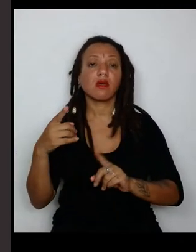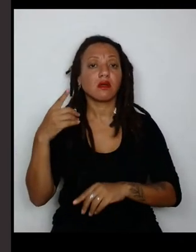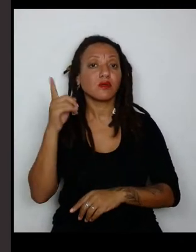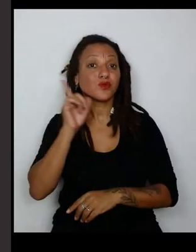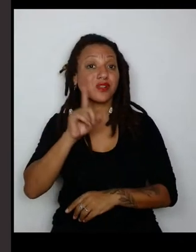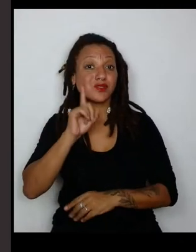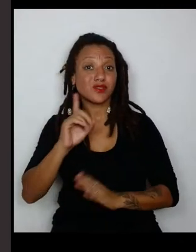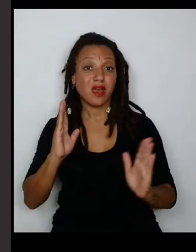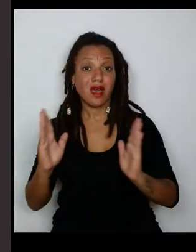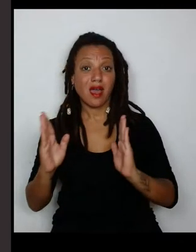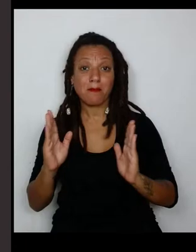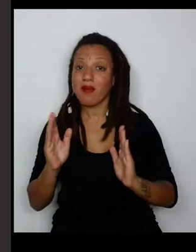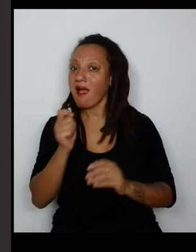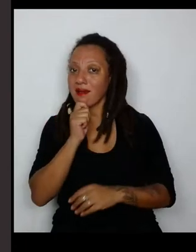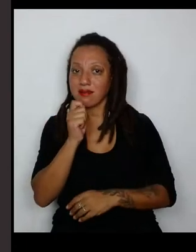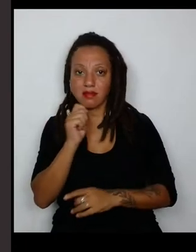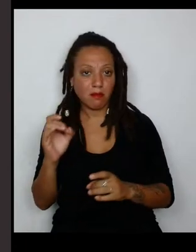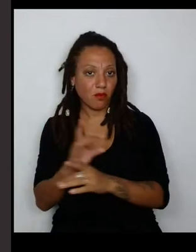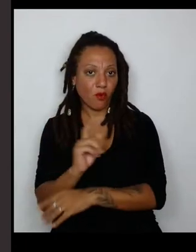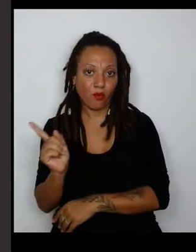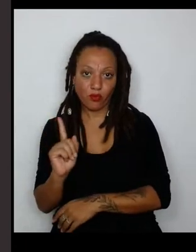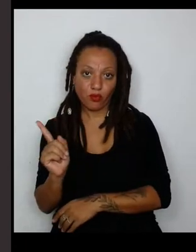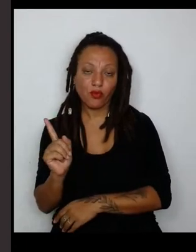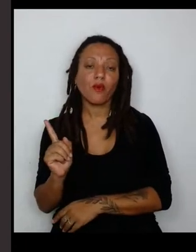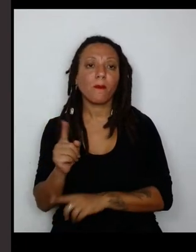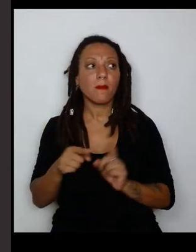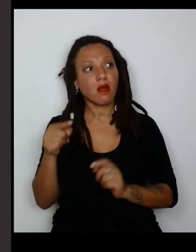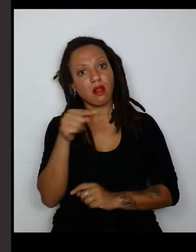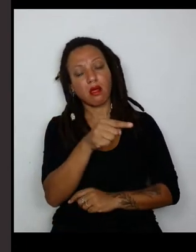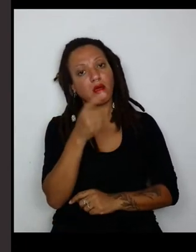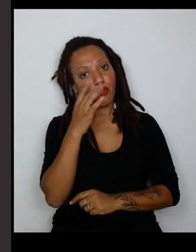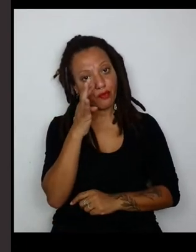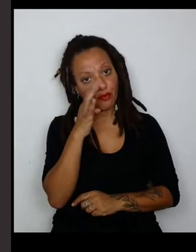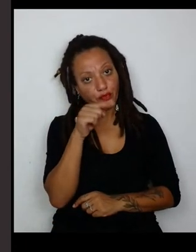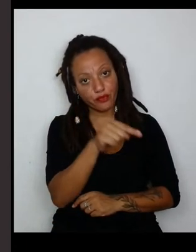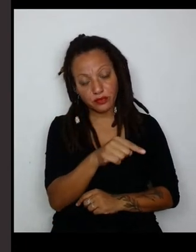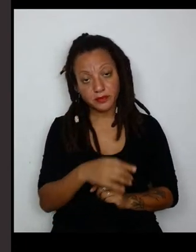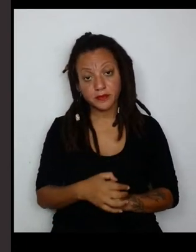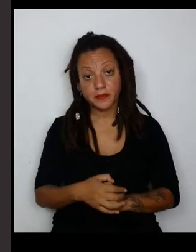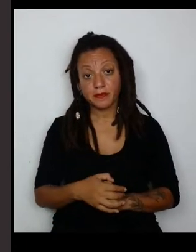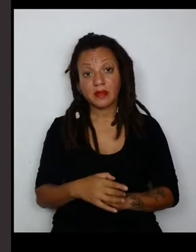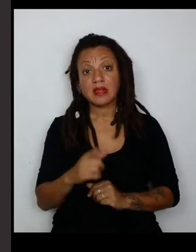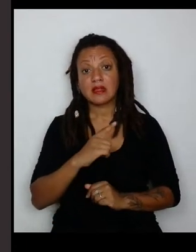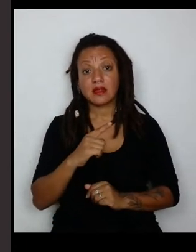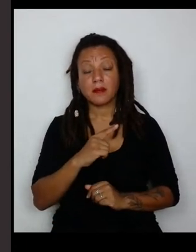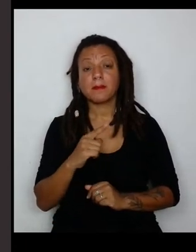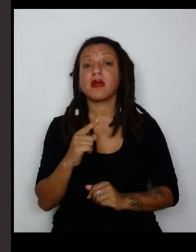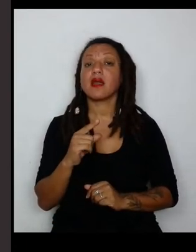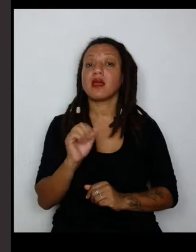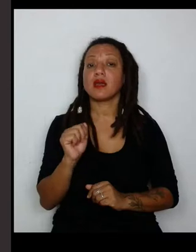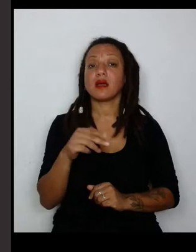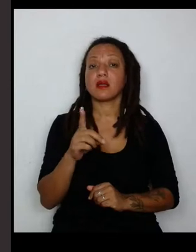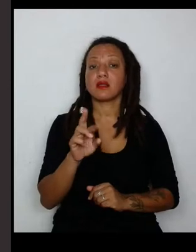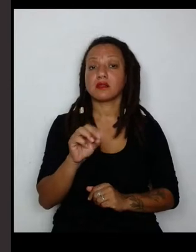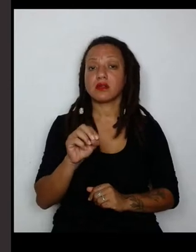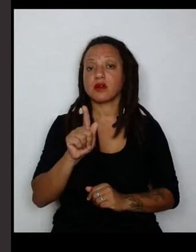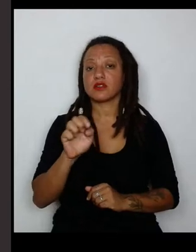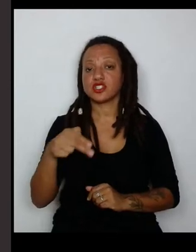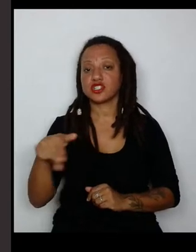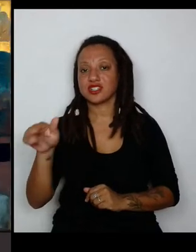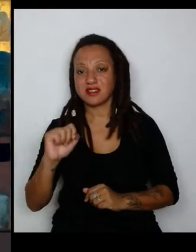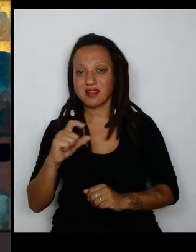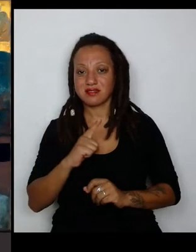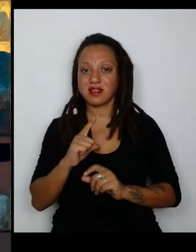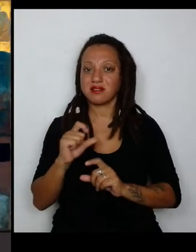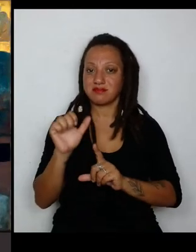androgynous figures and go against paintings for example the sorcerer at the left or the where did we come from next slide are not rares that's an